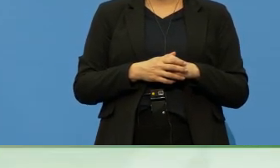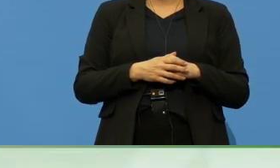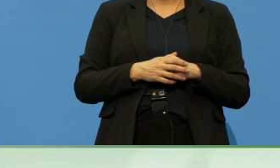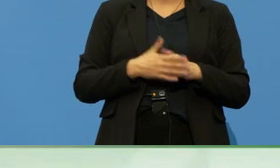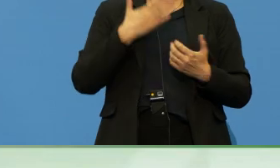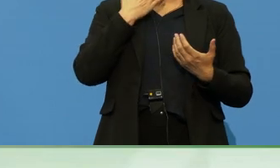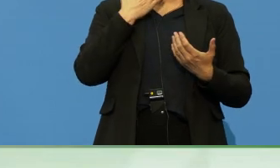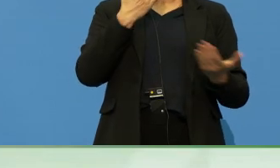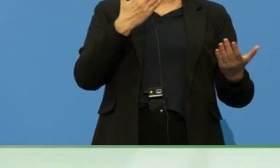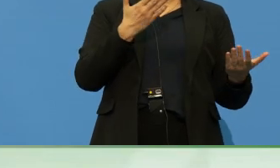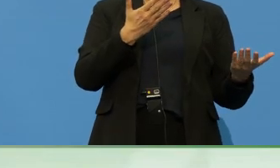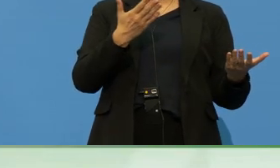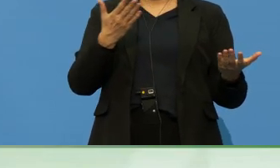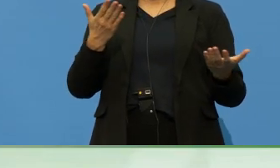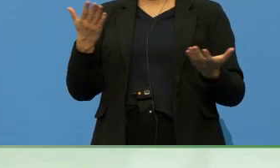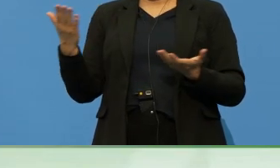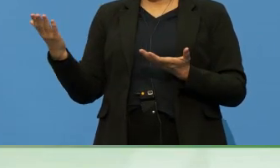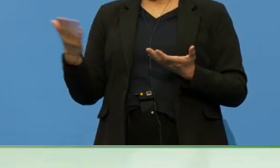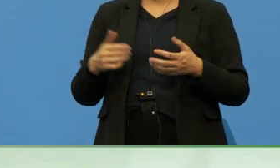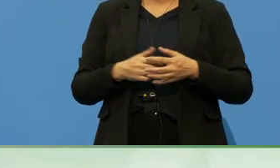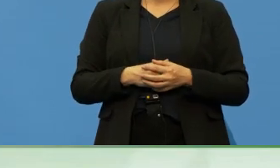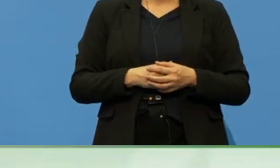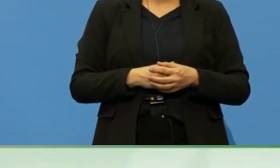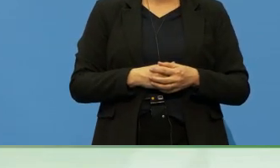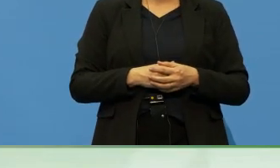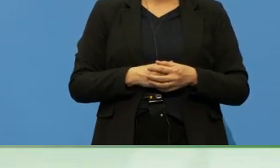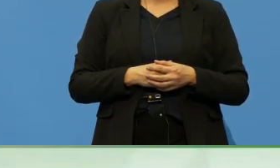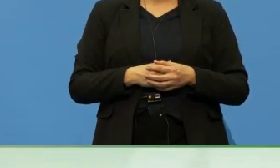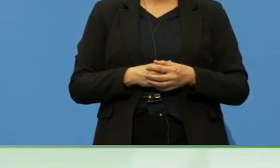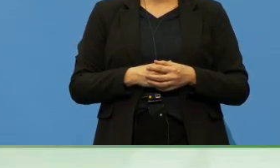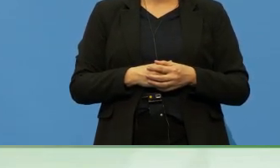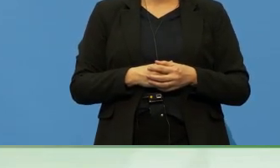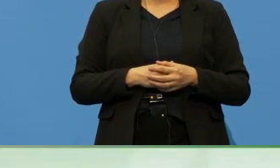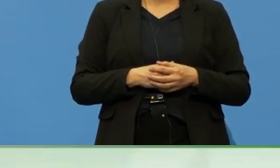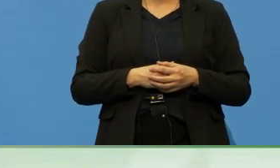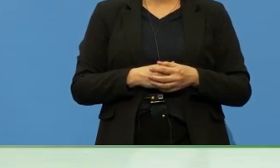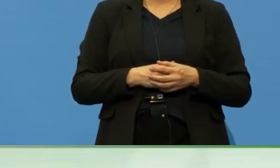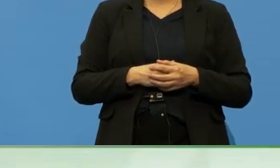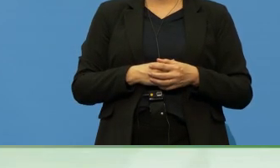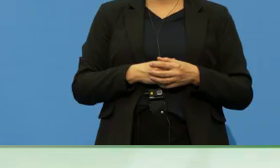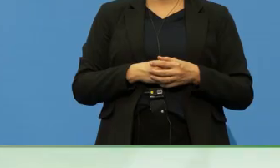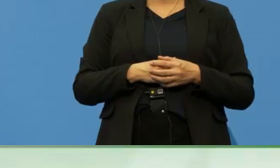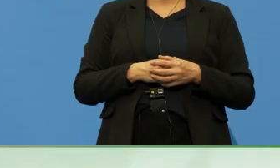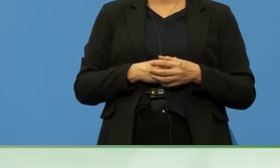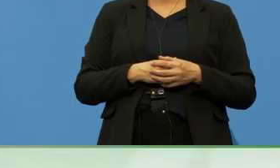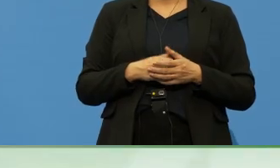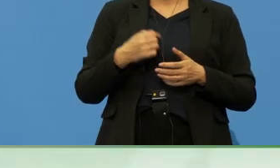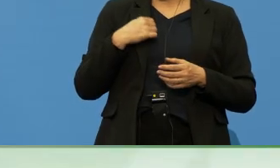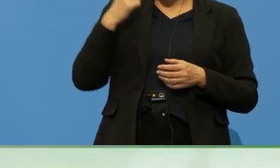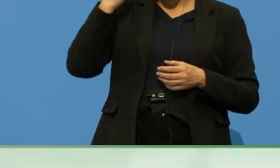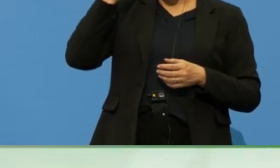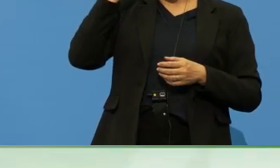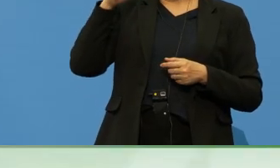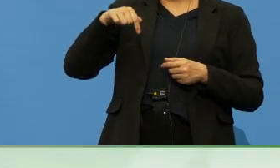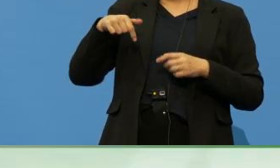Thank you, both of you. I'm also. I think it's wonderful to hear how universal design is